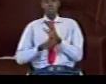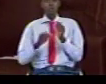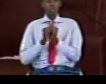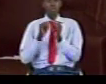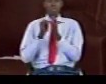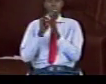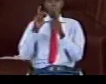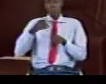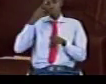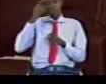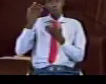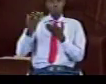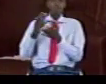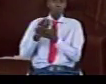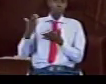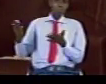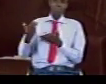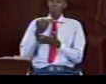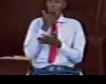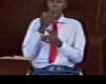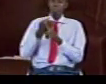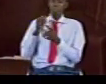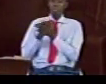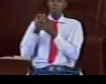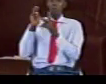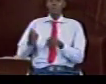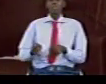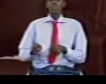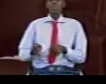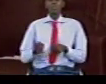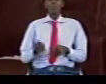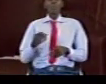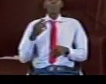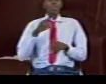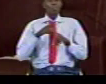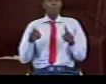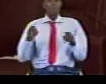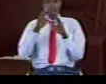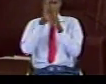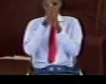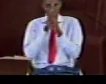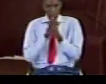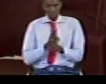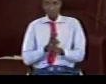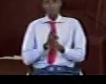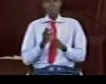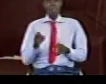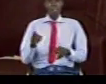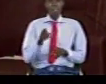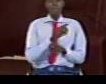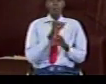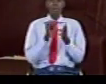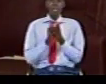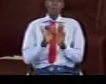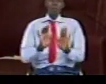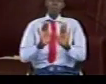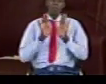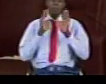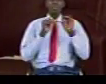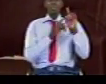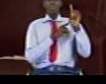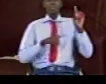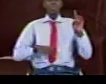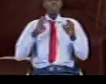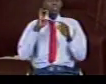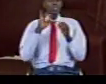looking for something. He knows that a vile person is contained, but he honoreth them that fear the Lord. He that sweareth